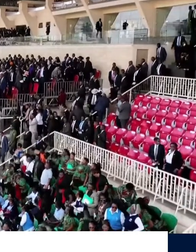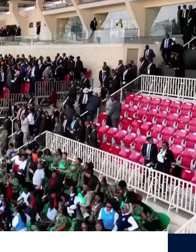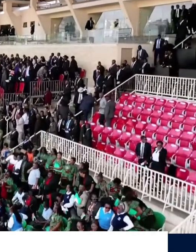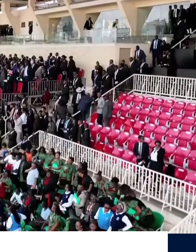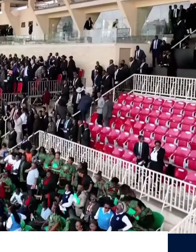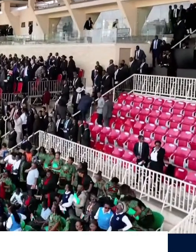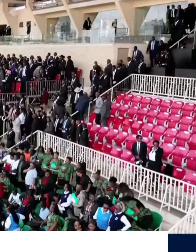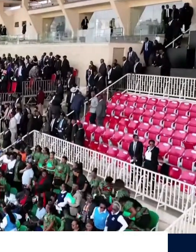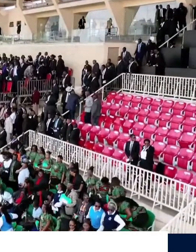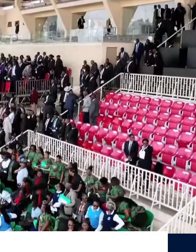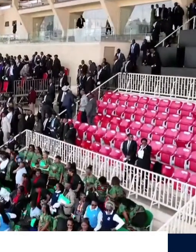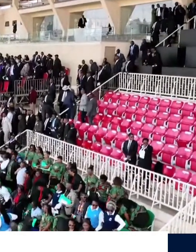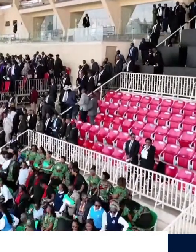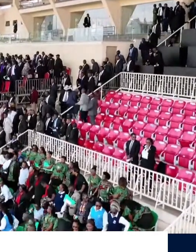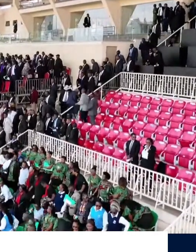taifa.